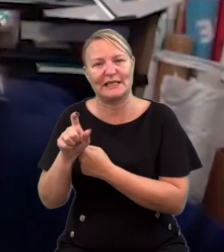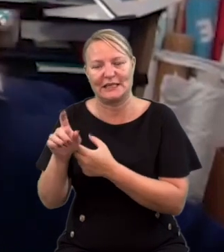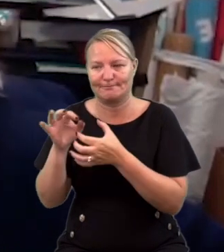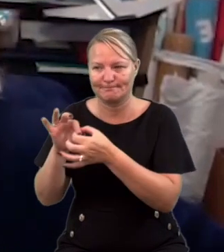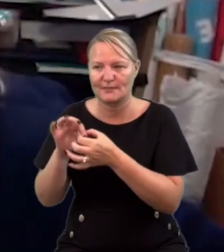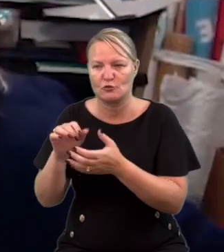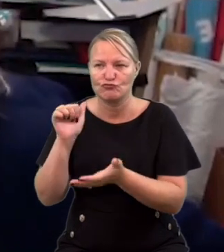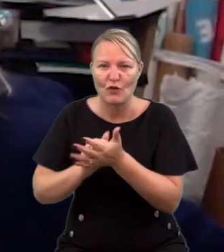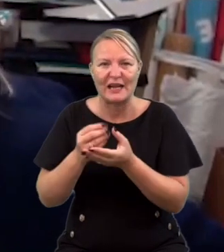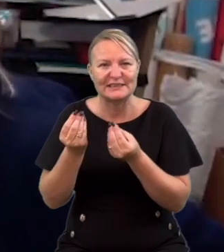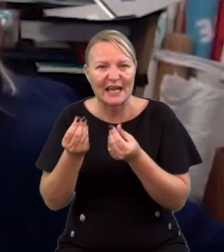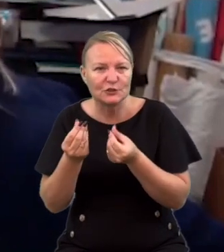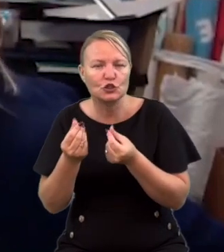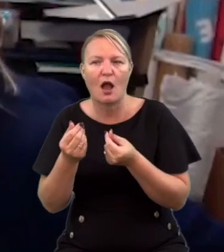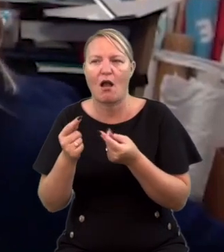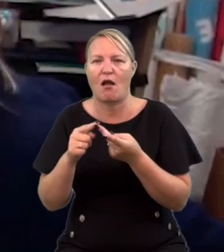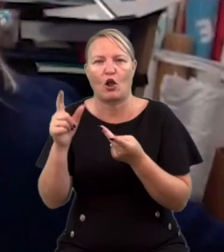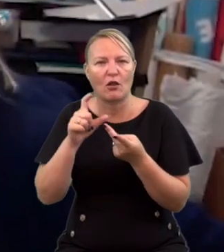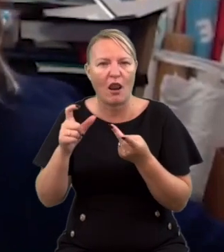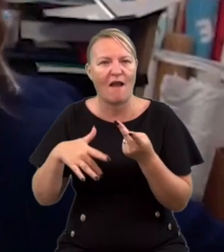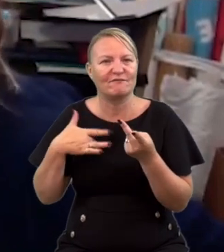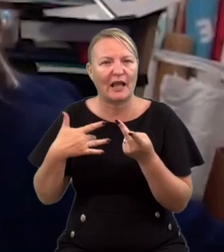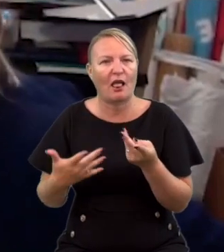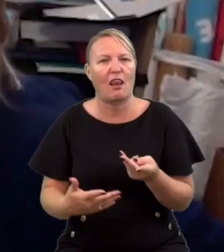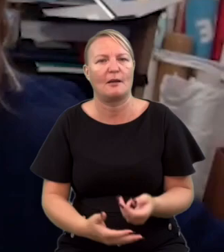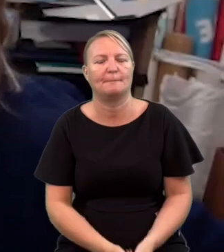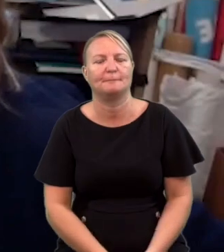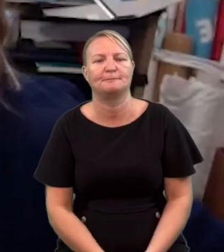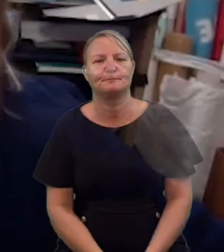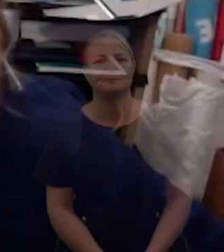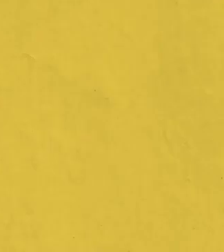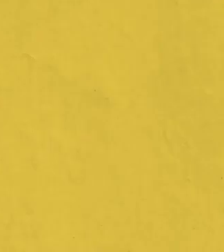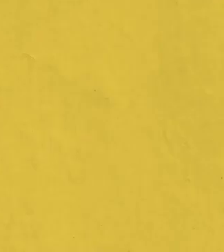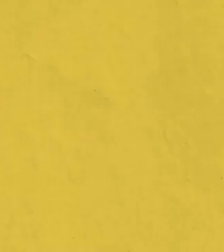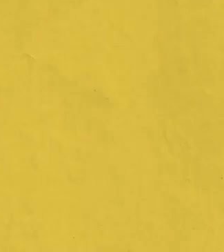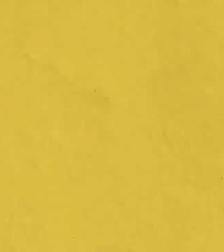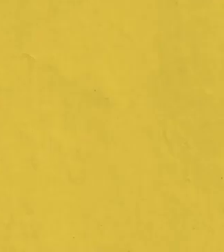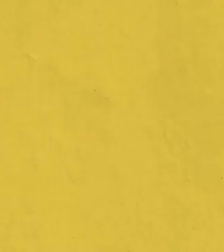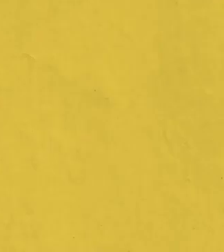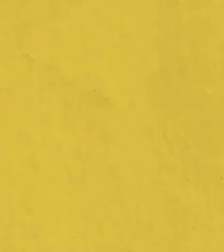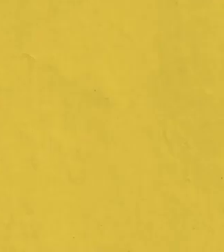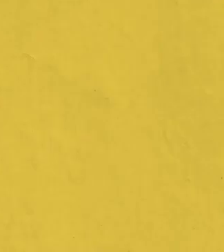of the Rohingya community was really important to get the right textures, the right colors, the right feel.